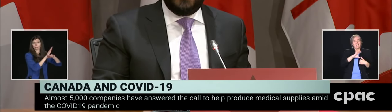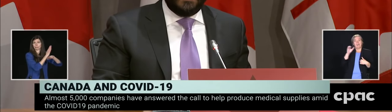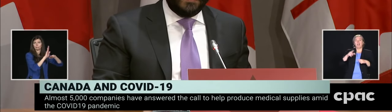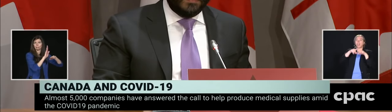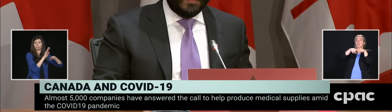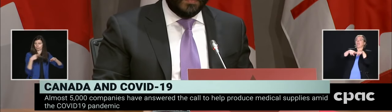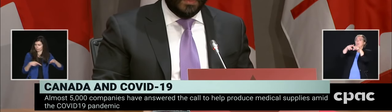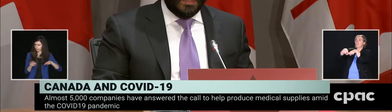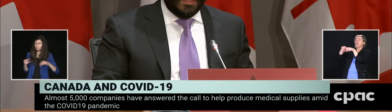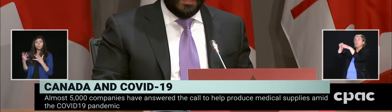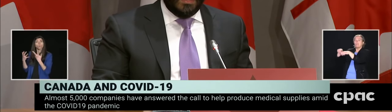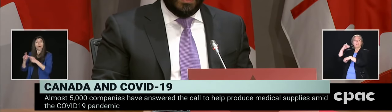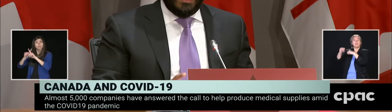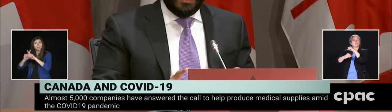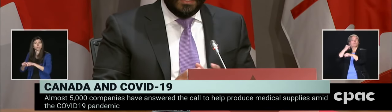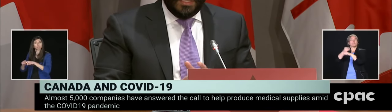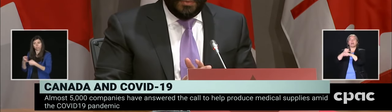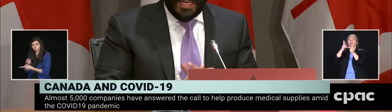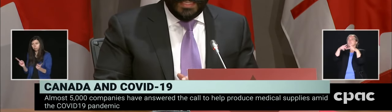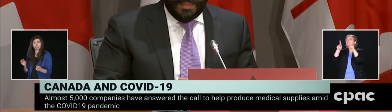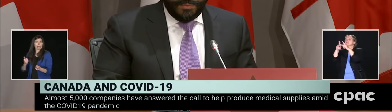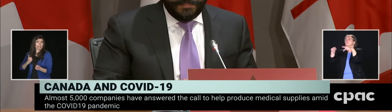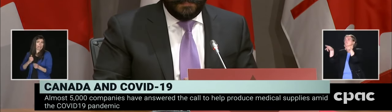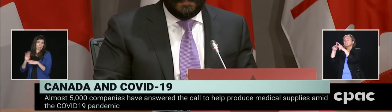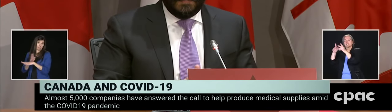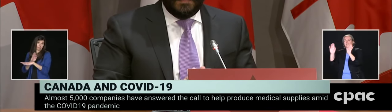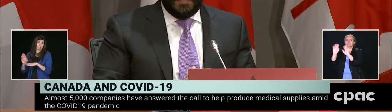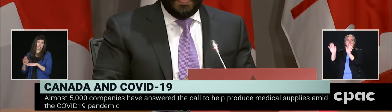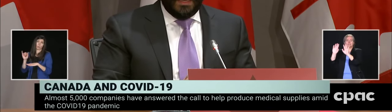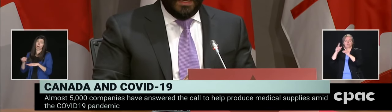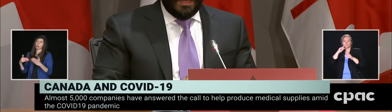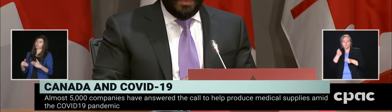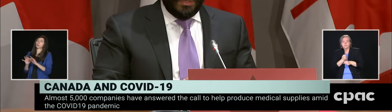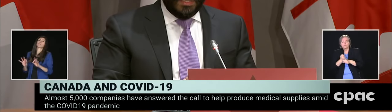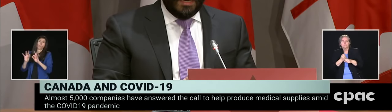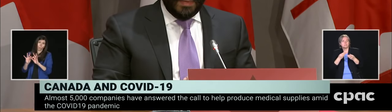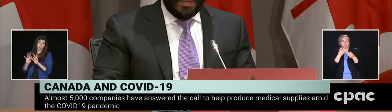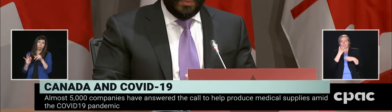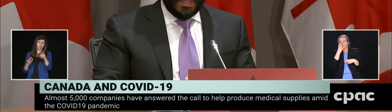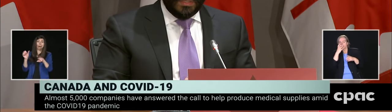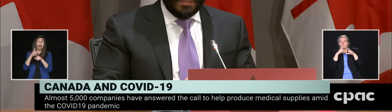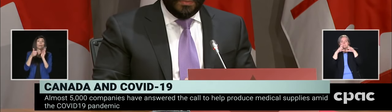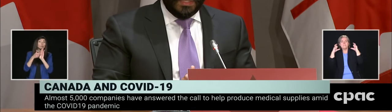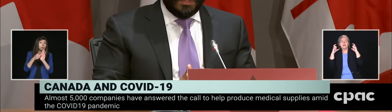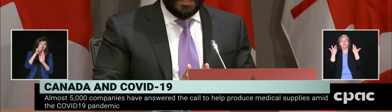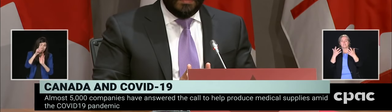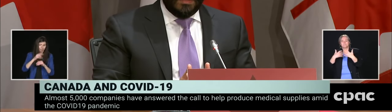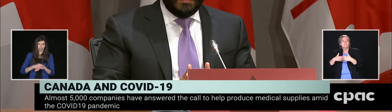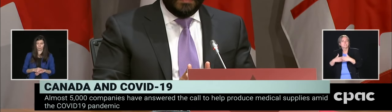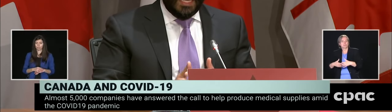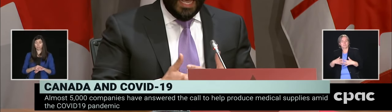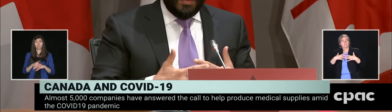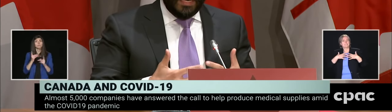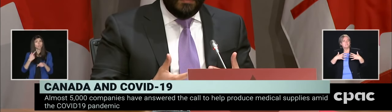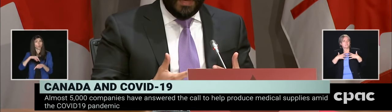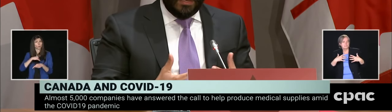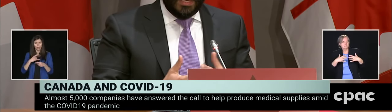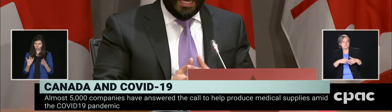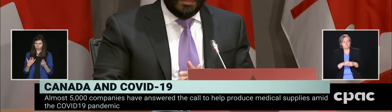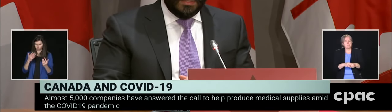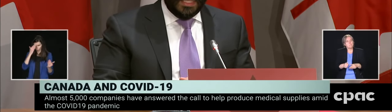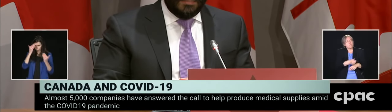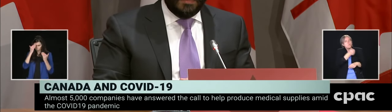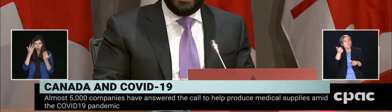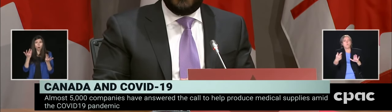right now. Here's another great example. We heard that our medical workers were concerned about not having enough